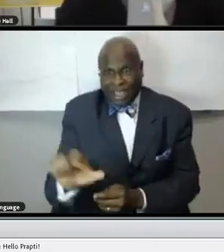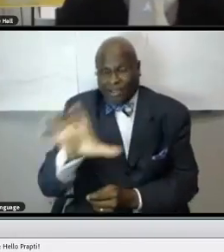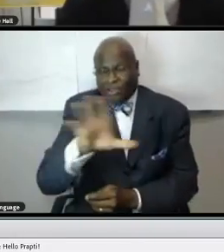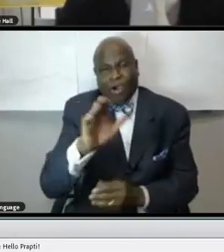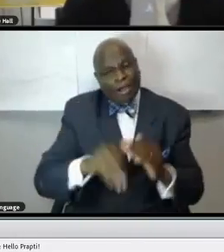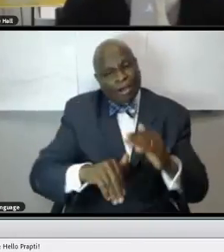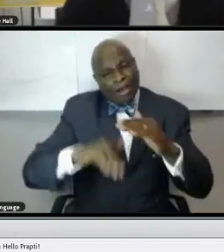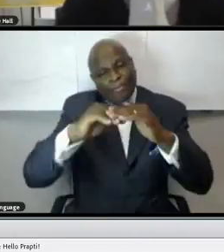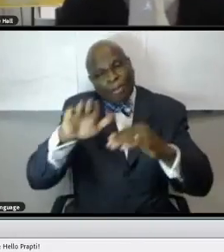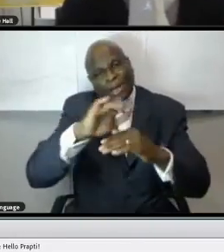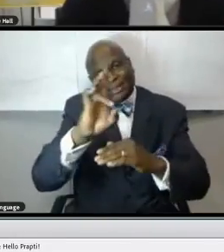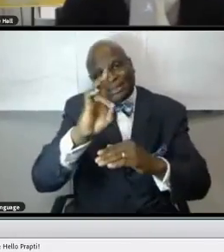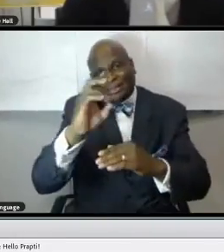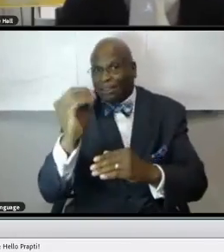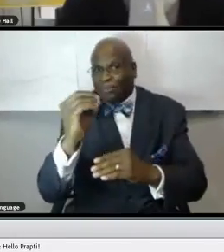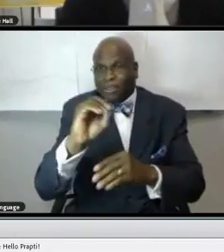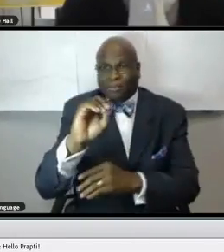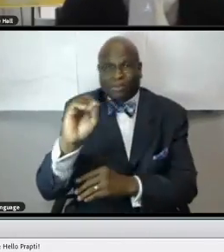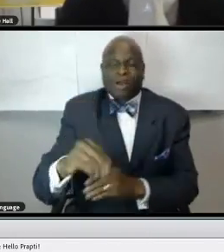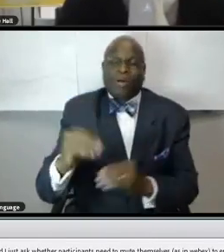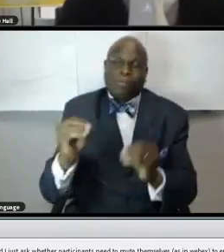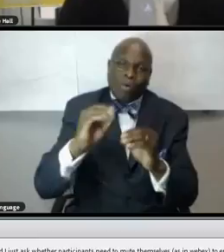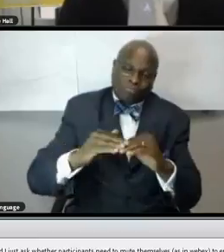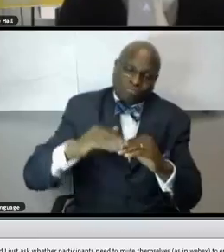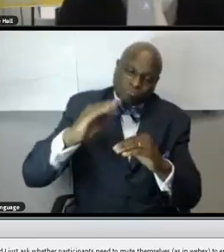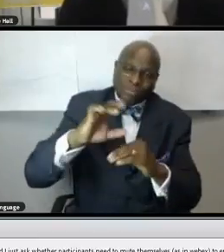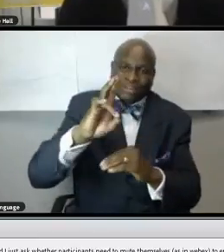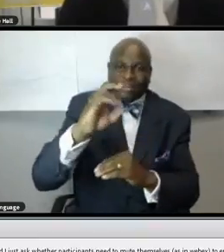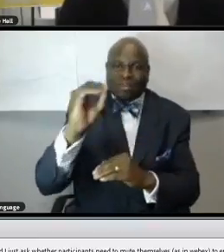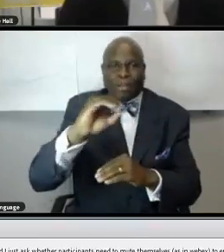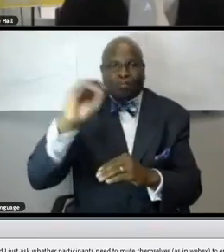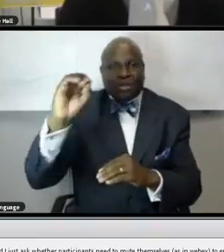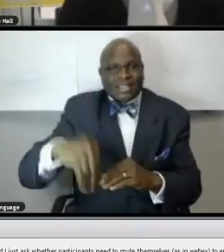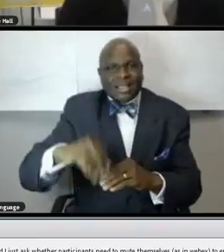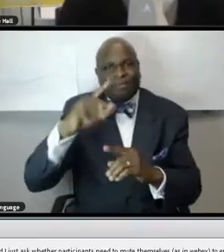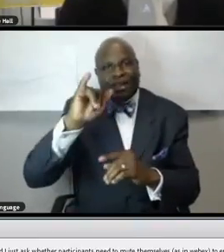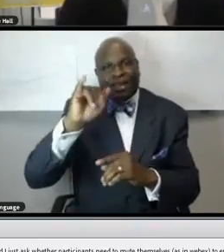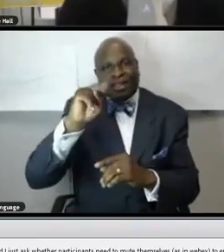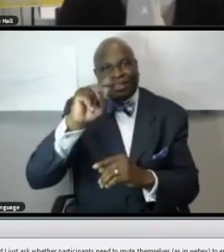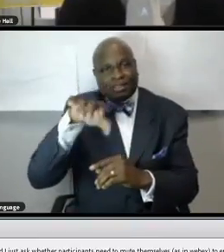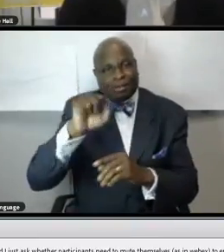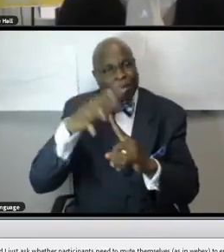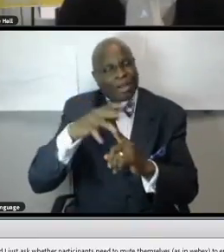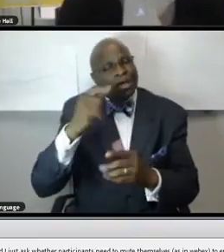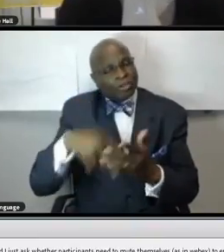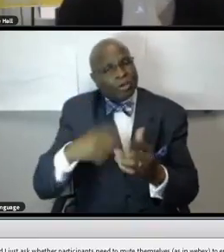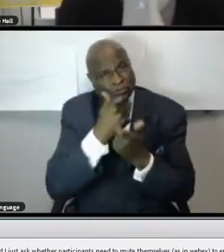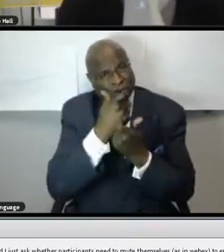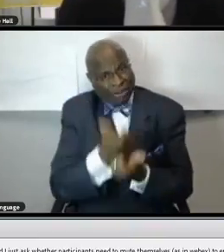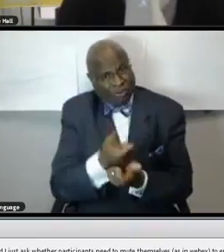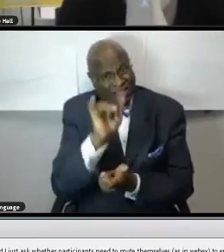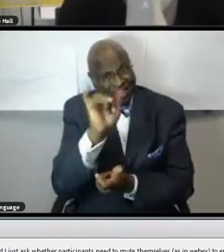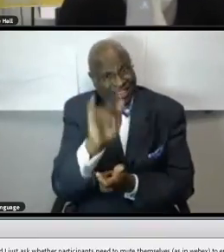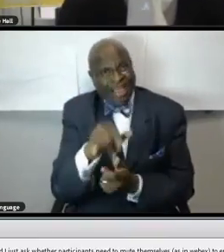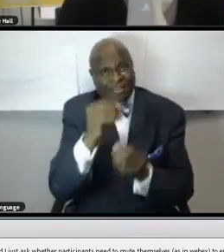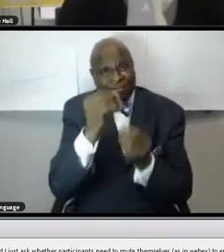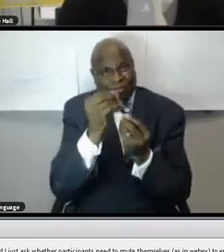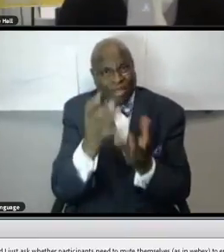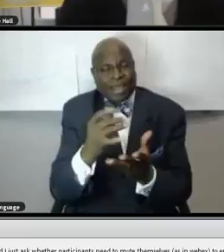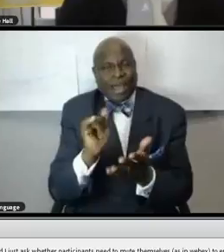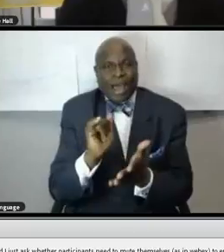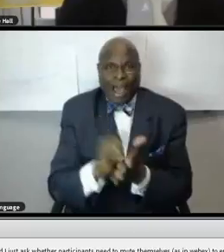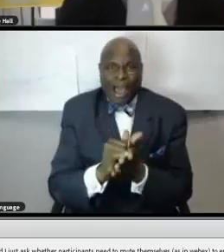about over 70% of the indigenous population. So what's interesting here, and I fell